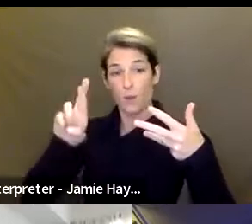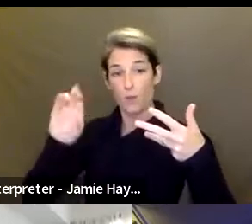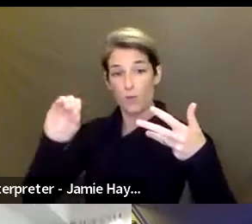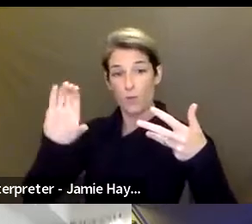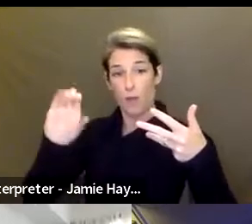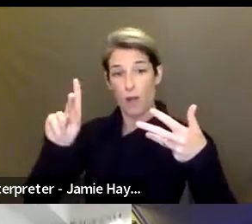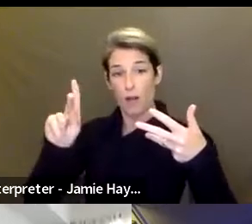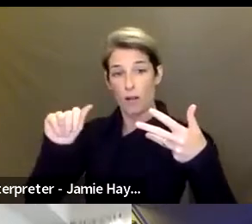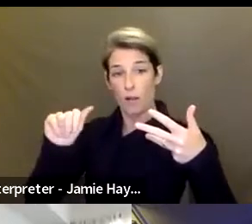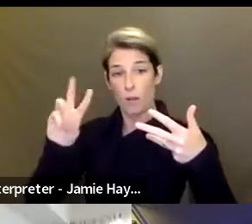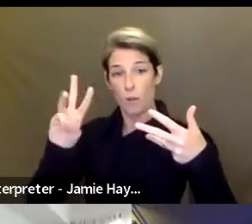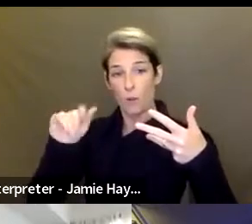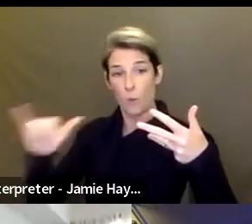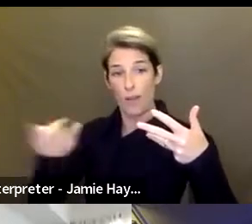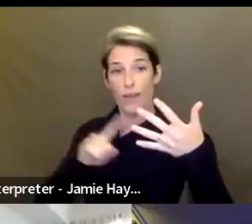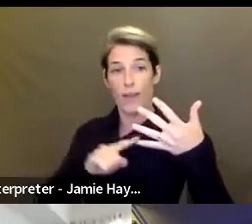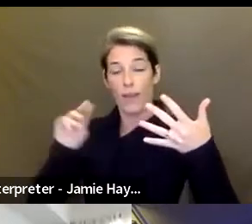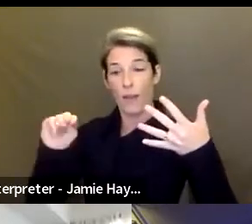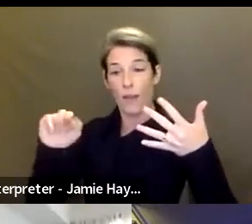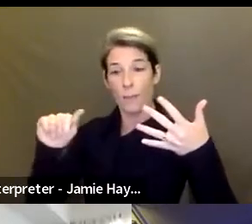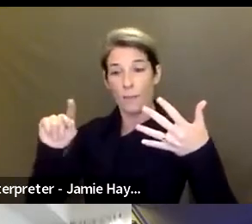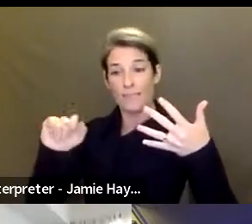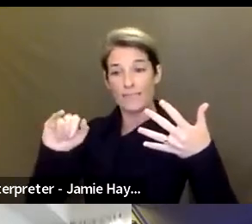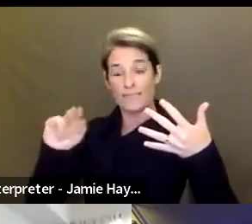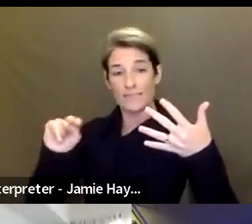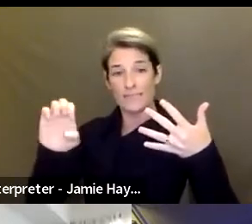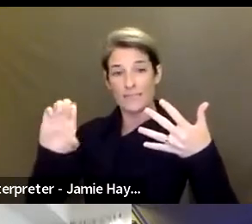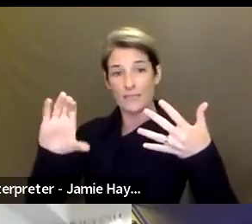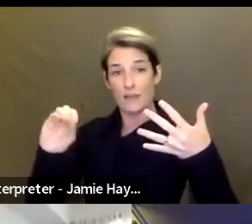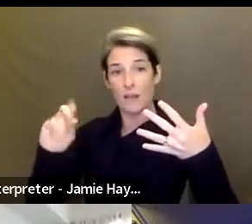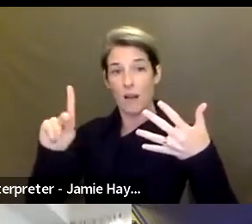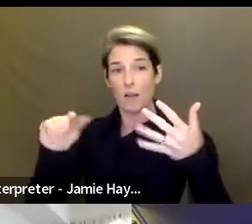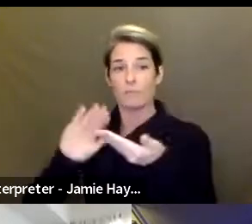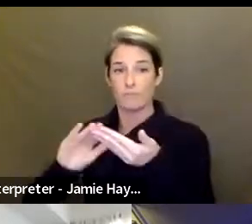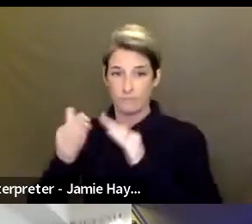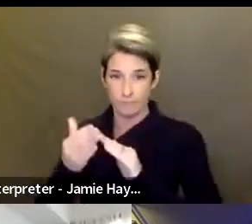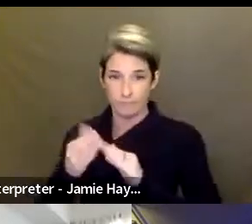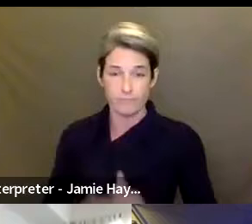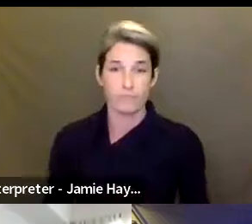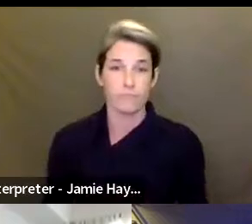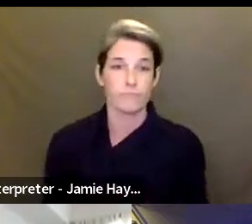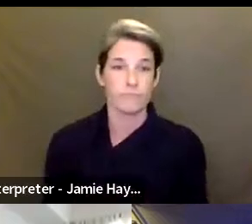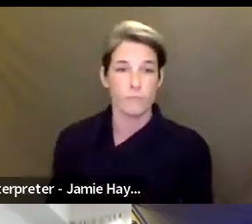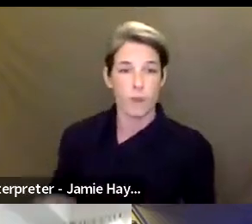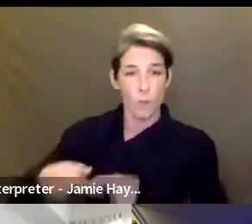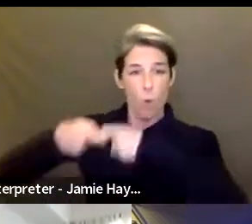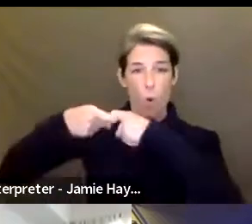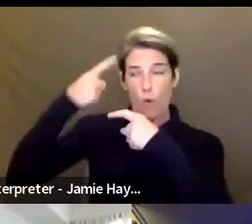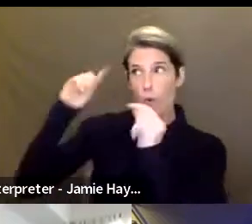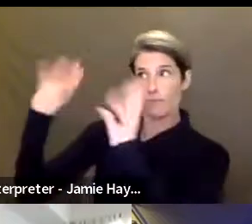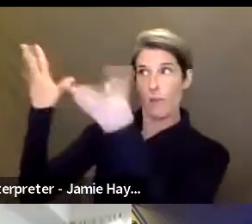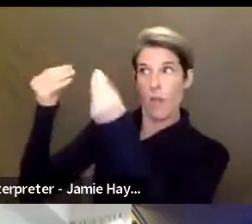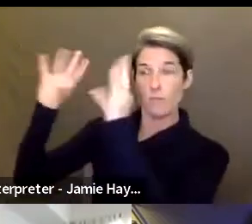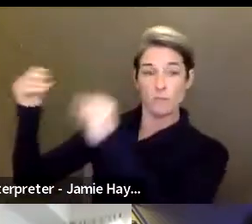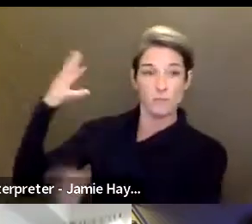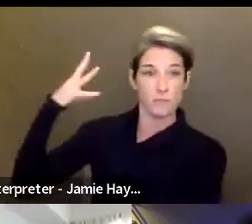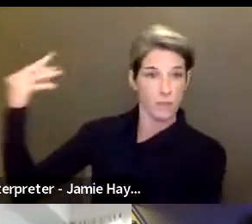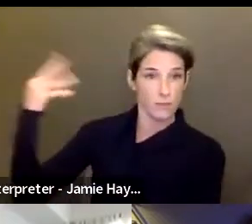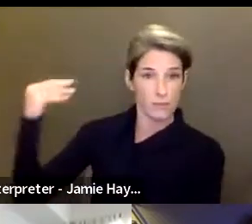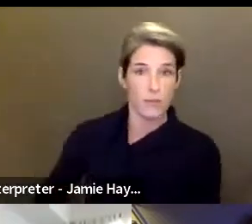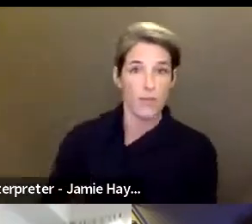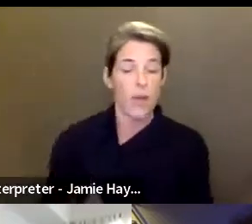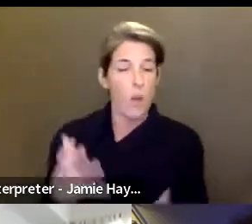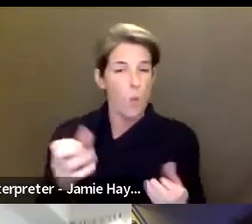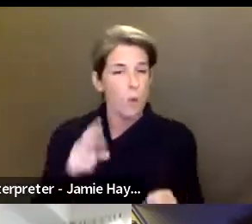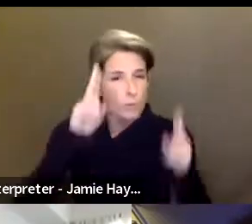Rockaway, and Matinecock communities. Apologize for the ambulance. I want to honor and celebrate